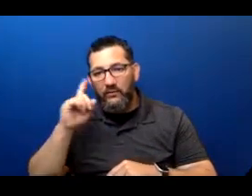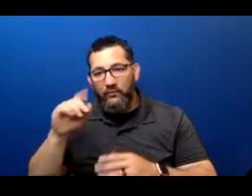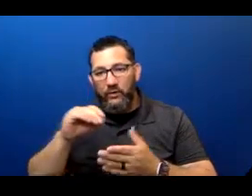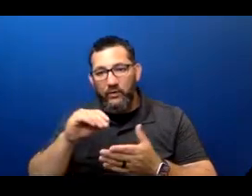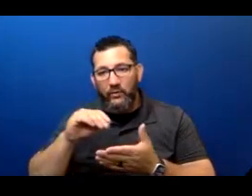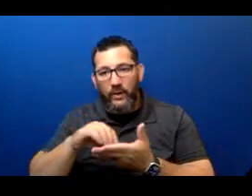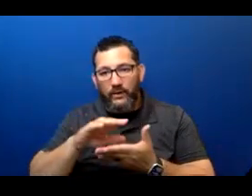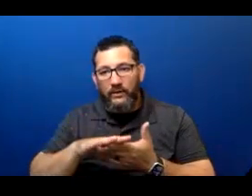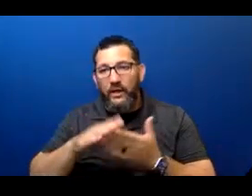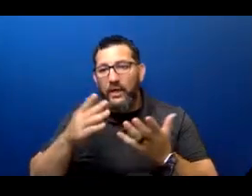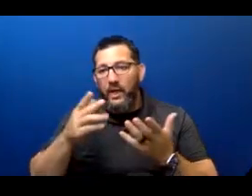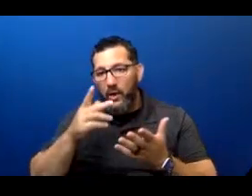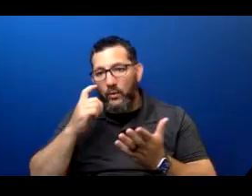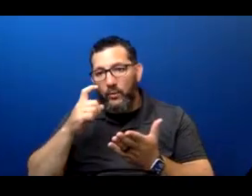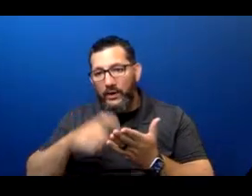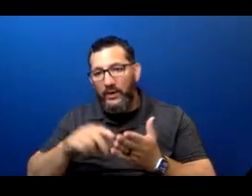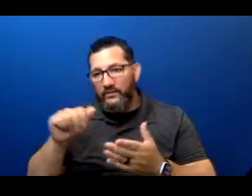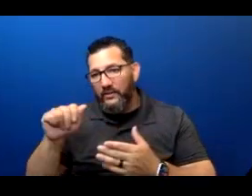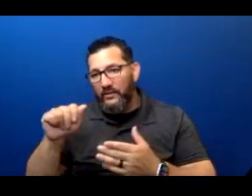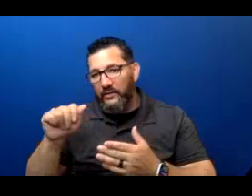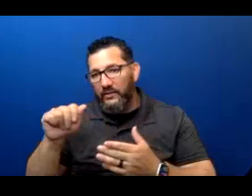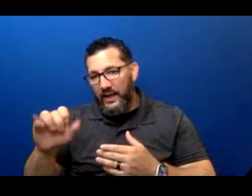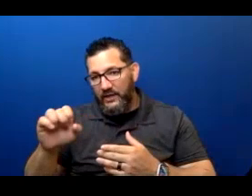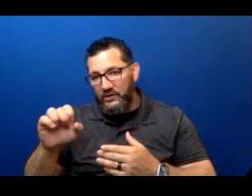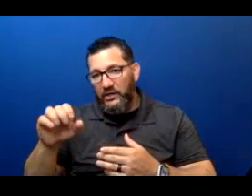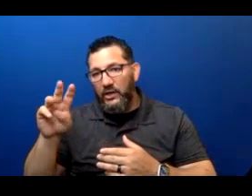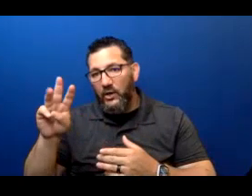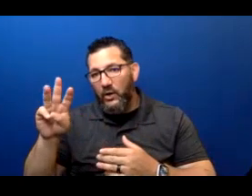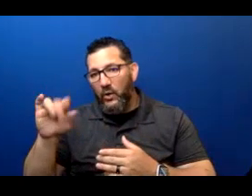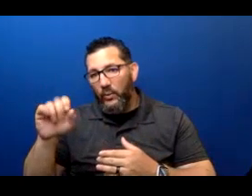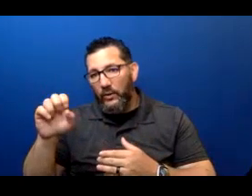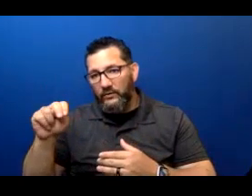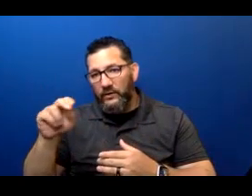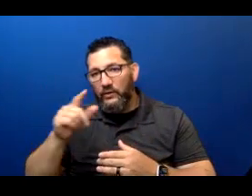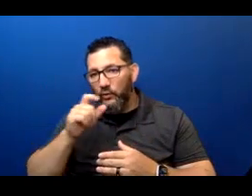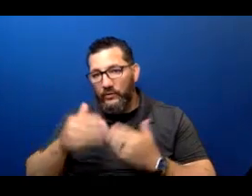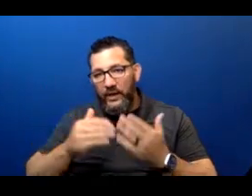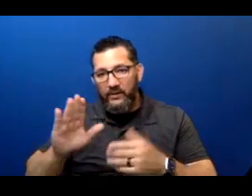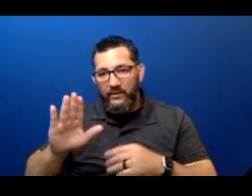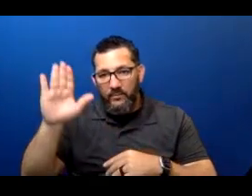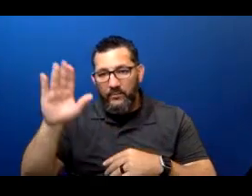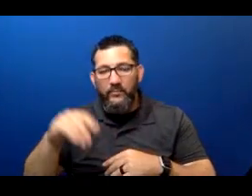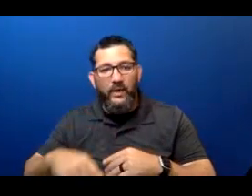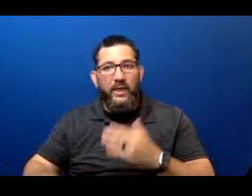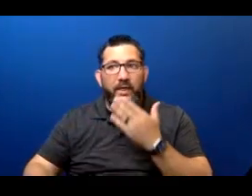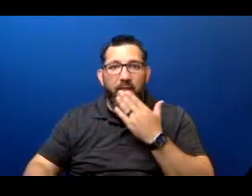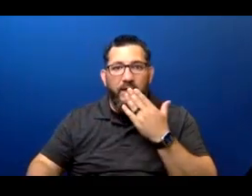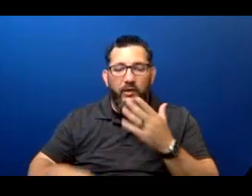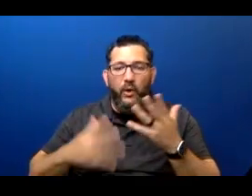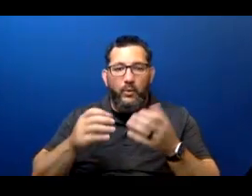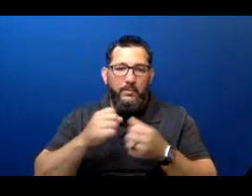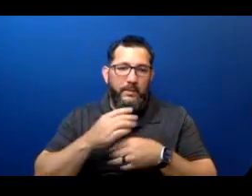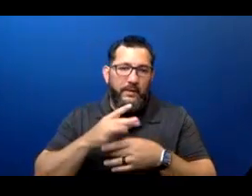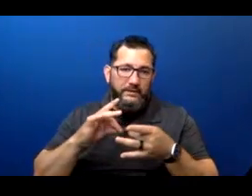hand. Thank you, Angie Wilson, for the record. I just wanted to make a statement. You know, I think I've